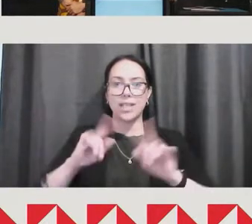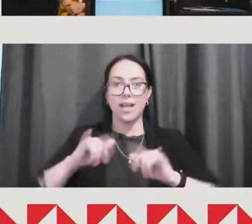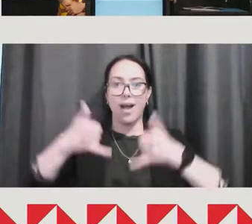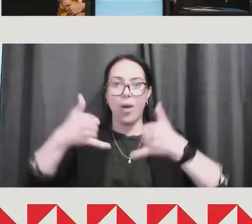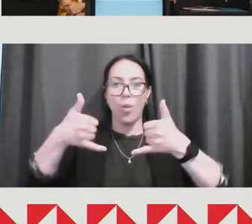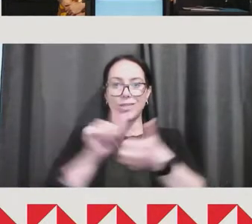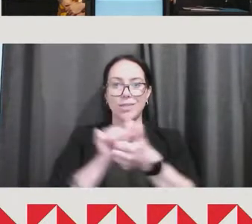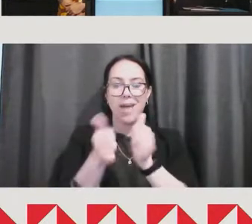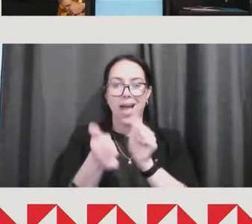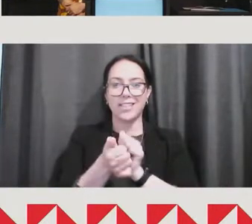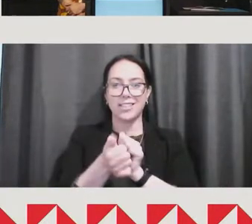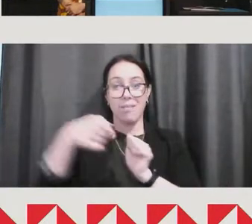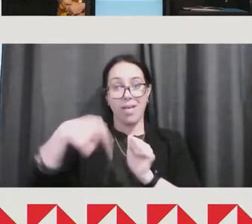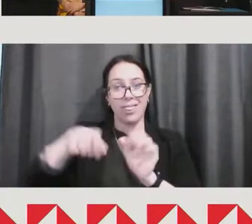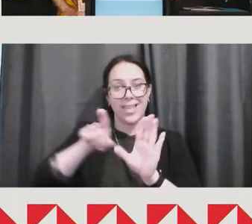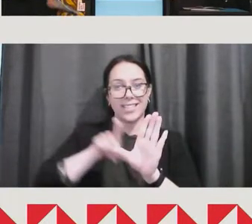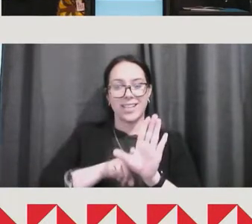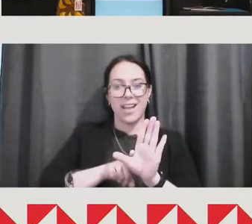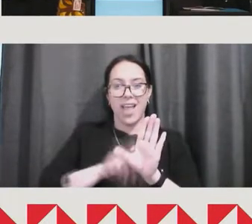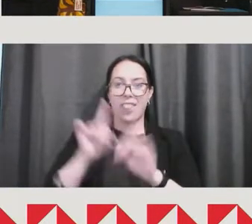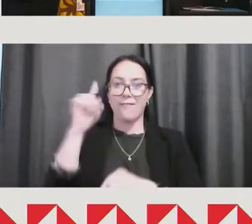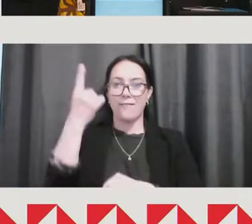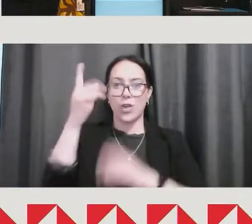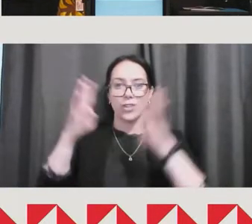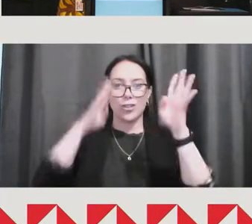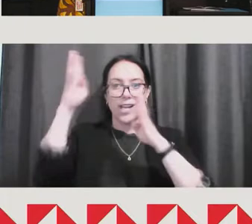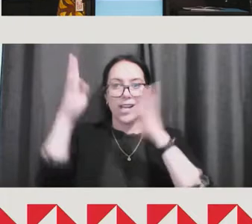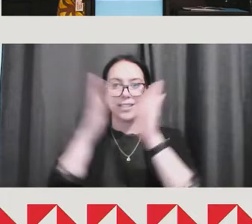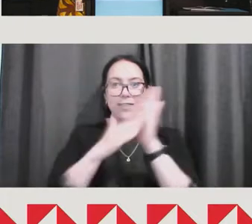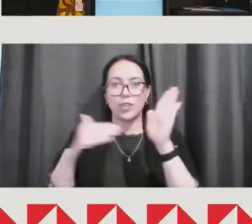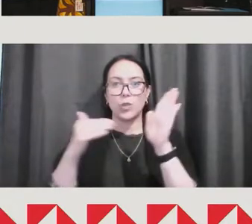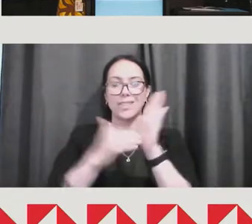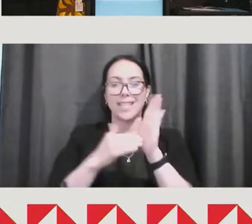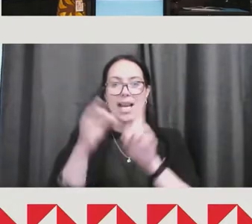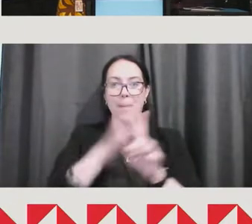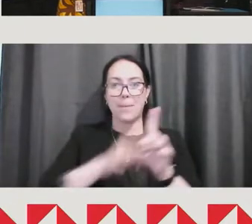created the first creative New Zealand Pacific award